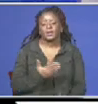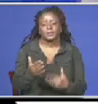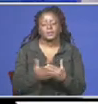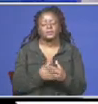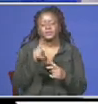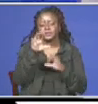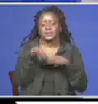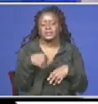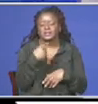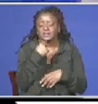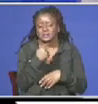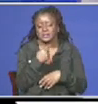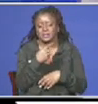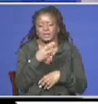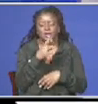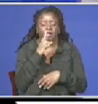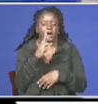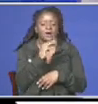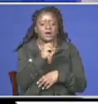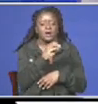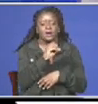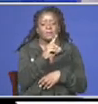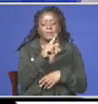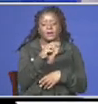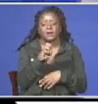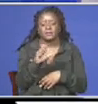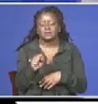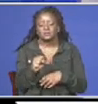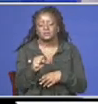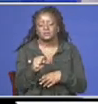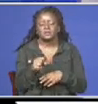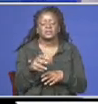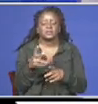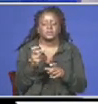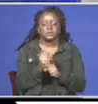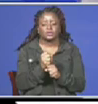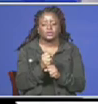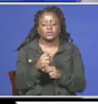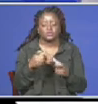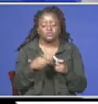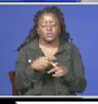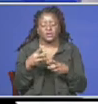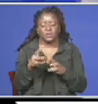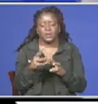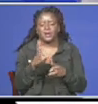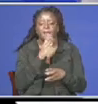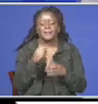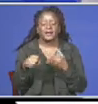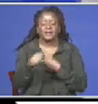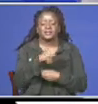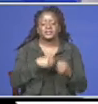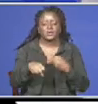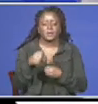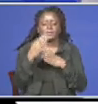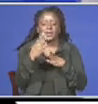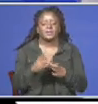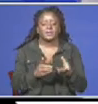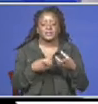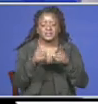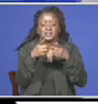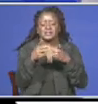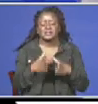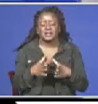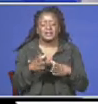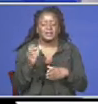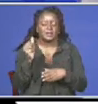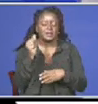You could say her models took the runway by storm. Fashion Dynasty, the fashion showcase of Bahamian designer Anthea Bullard, is now one for